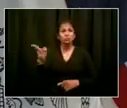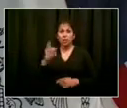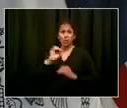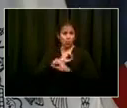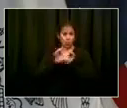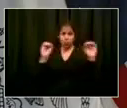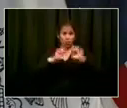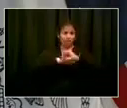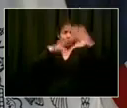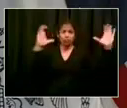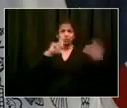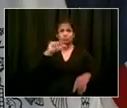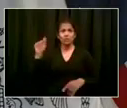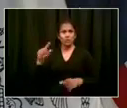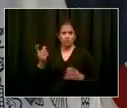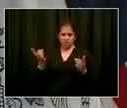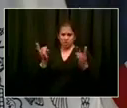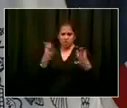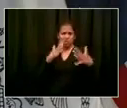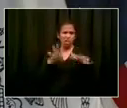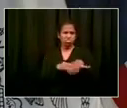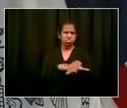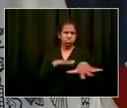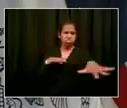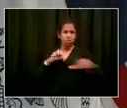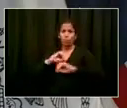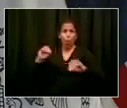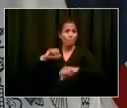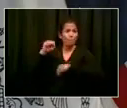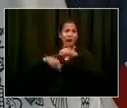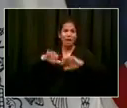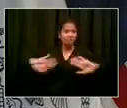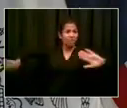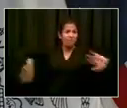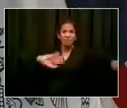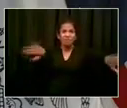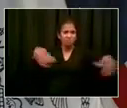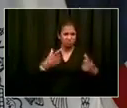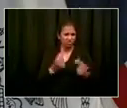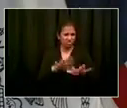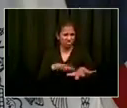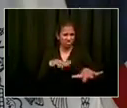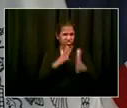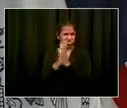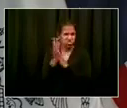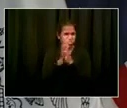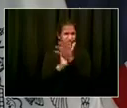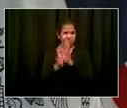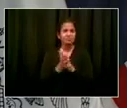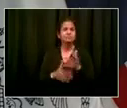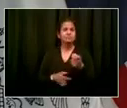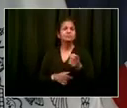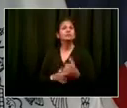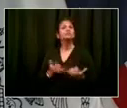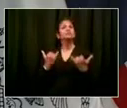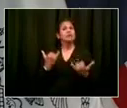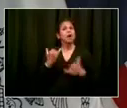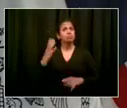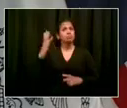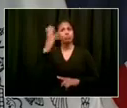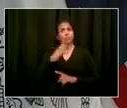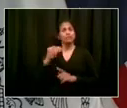Zero approach is it is evergreen. It keeps moving. It keeps growing all the time. We have to keep